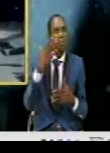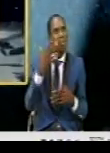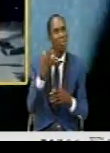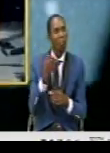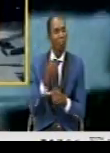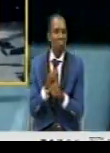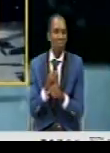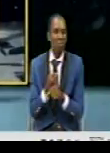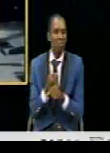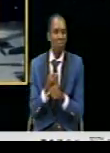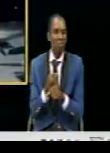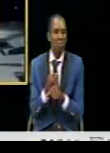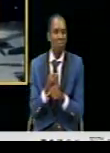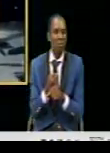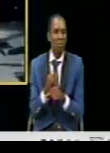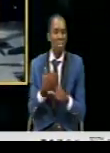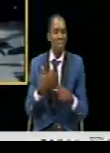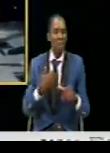because God is good.